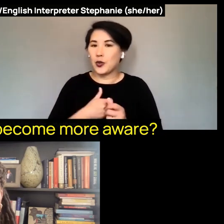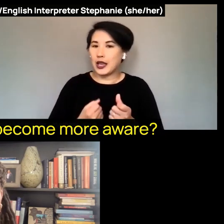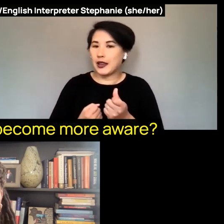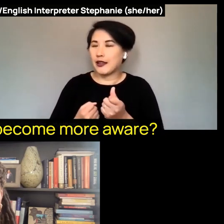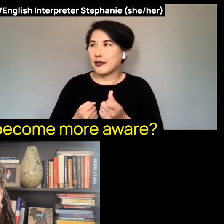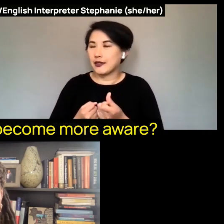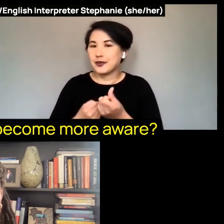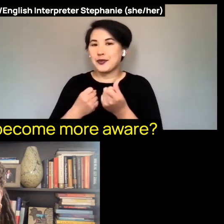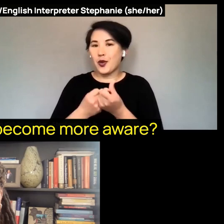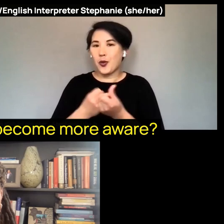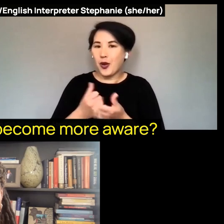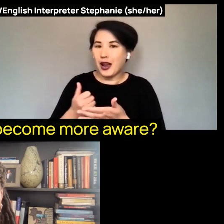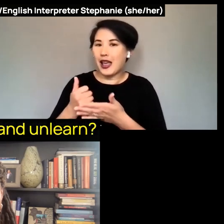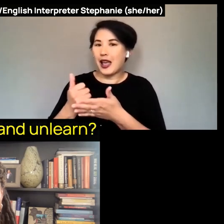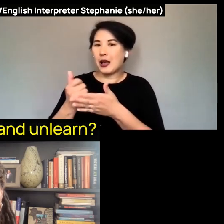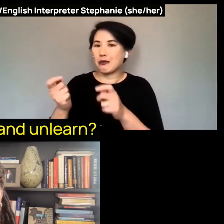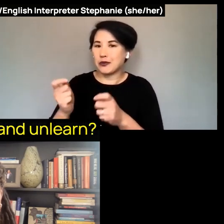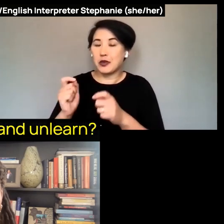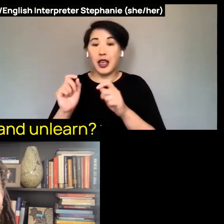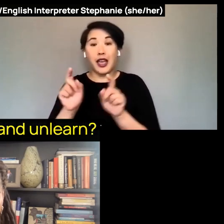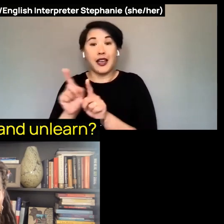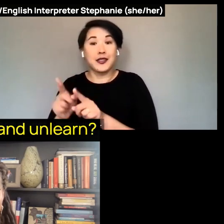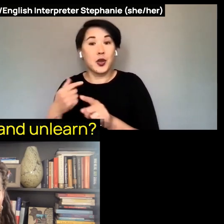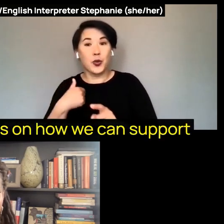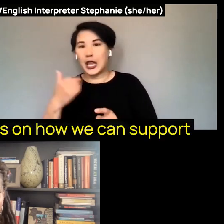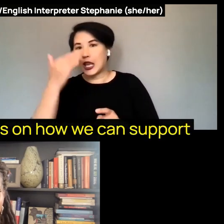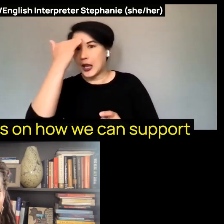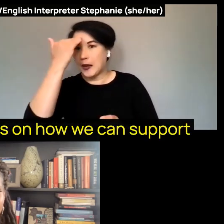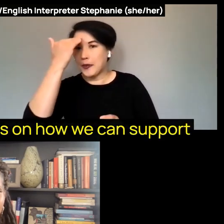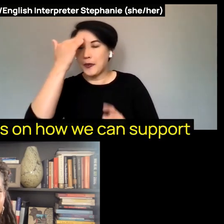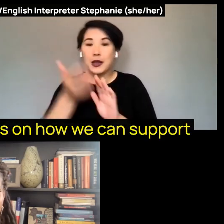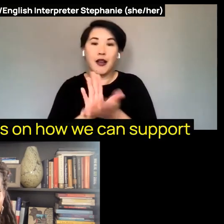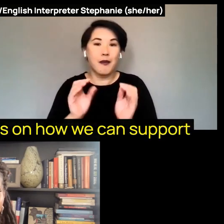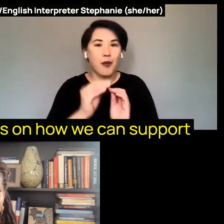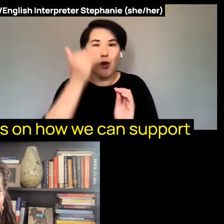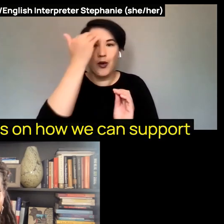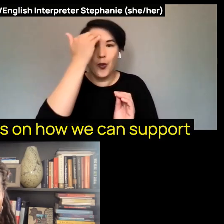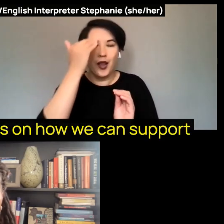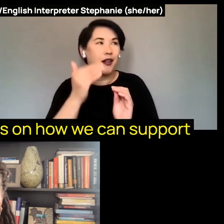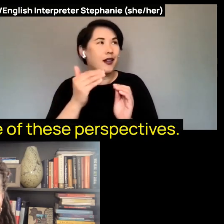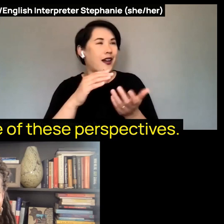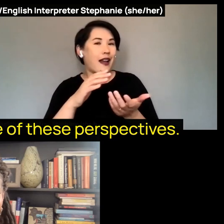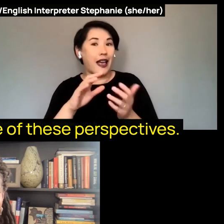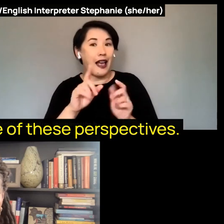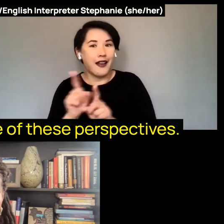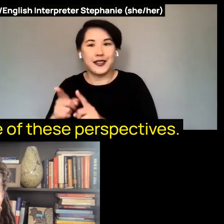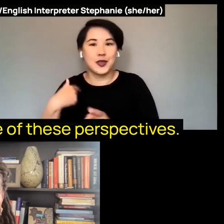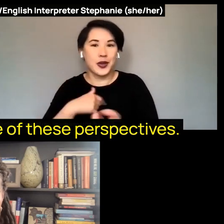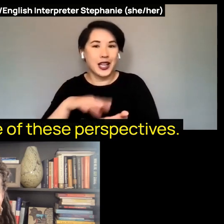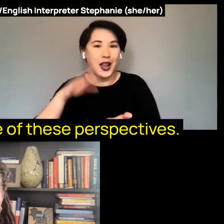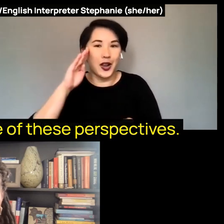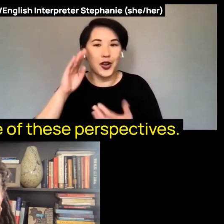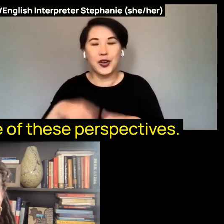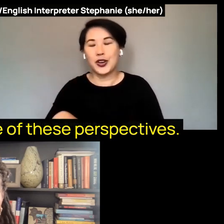that as we become more aware, as we learn and unlearn? Curious your thoughts on how we can support more folks having some of